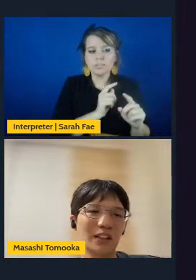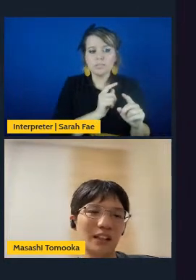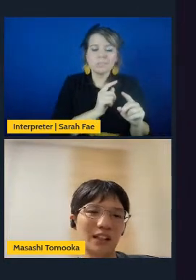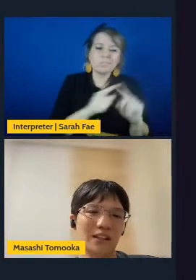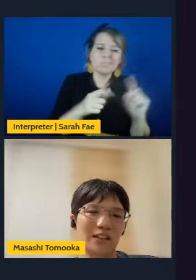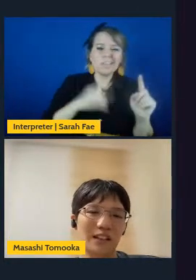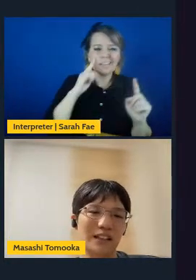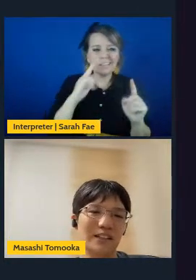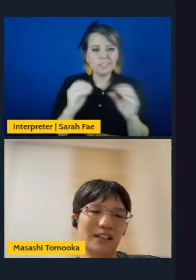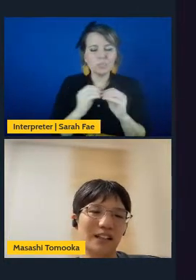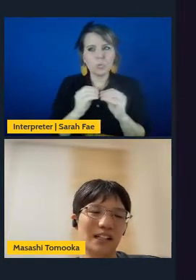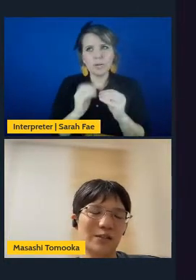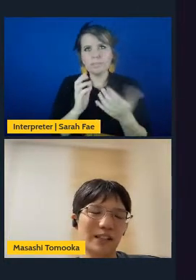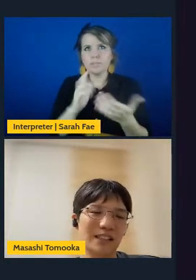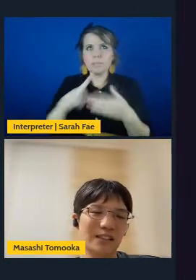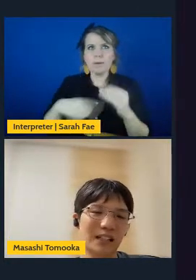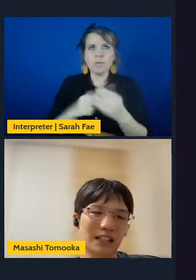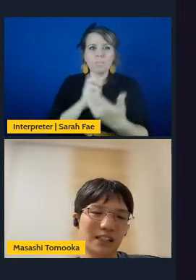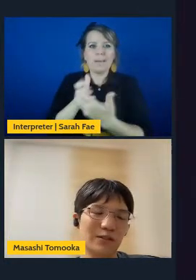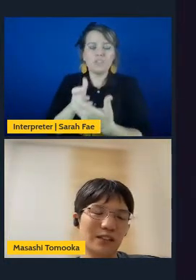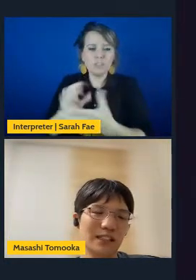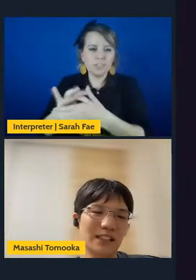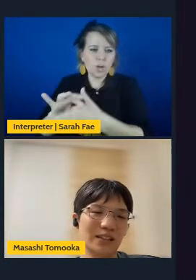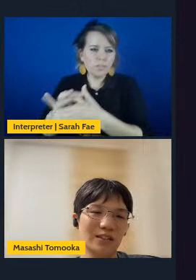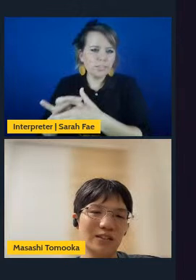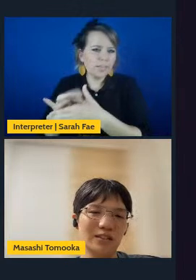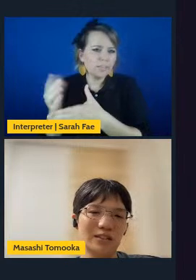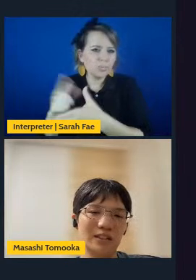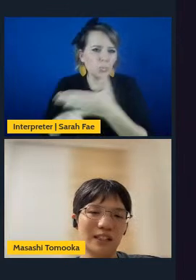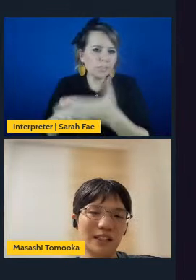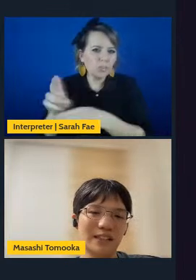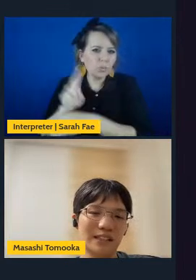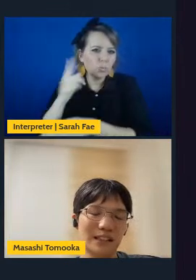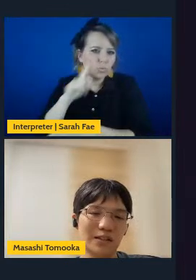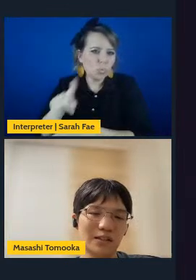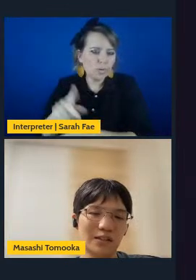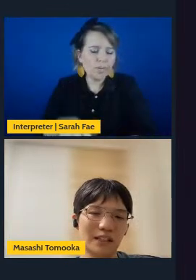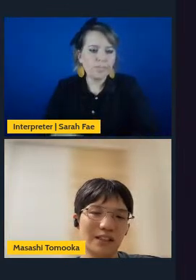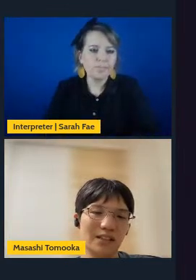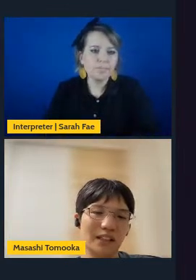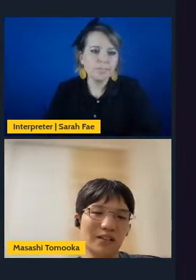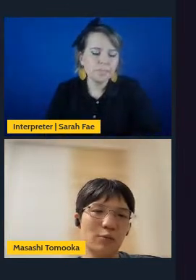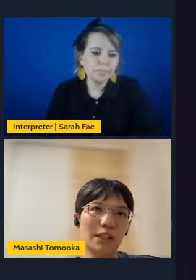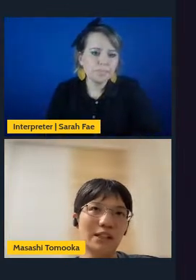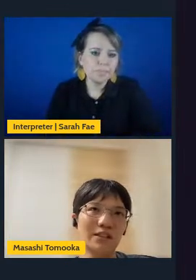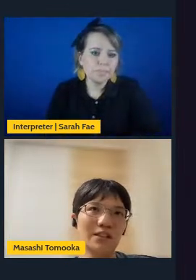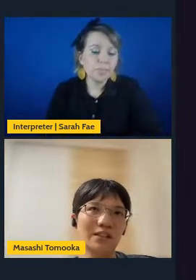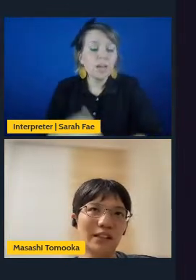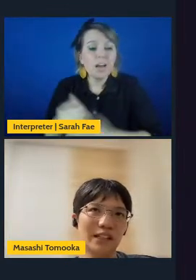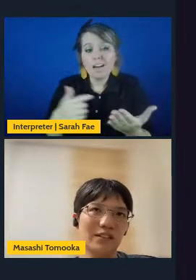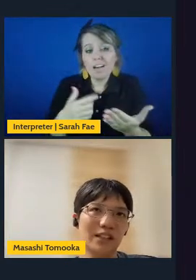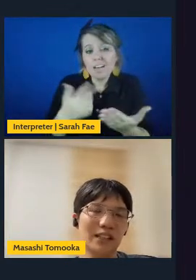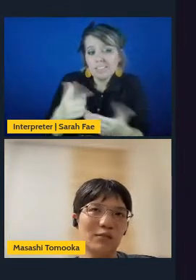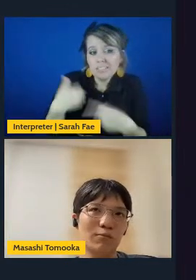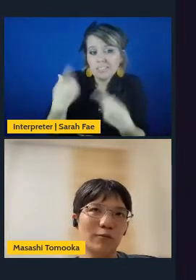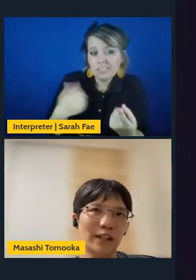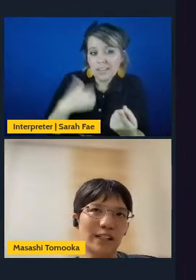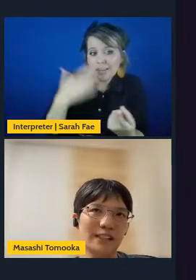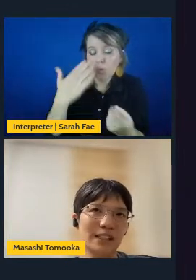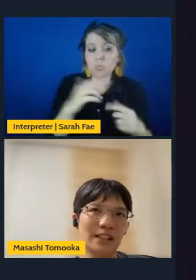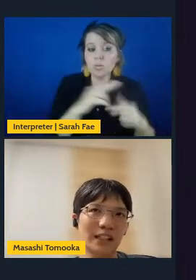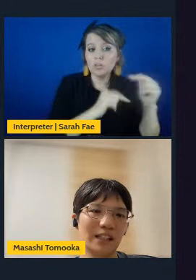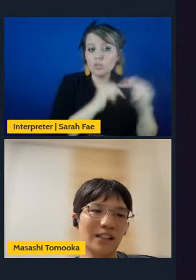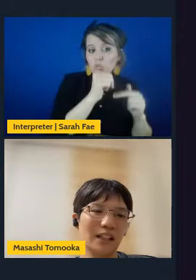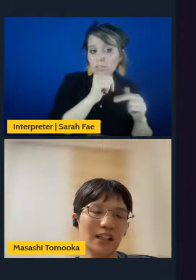build. As far as I know, the SSD construct cannot be used directly in